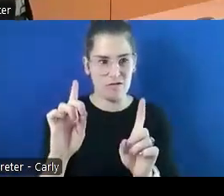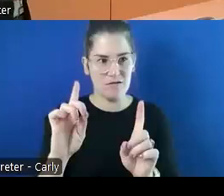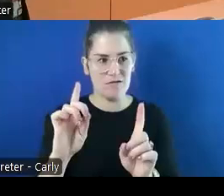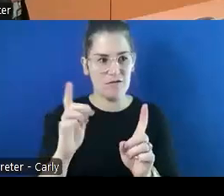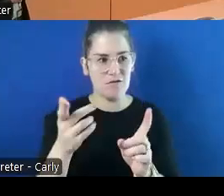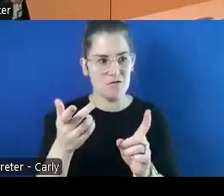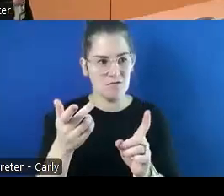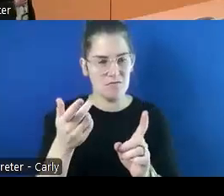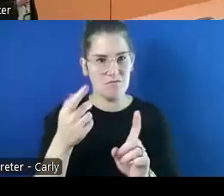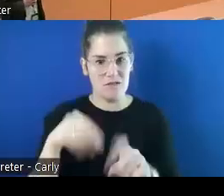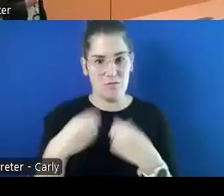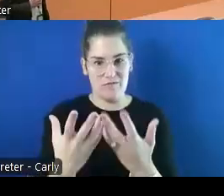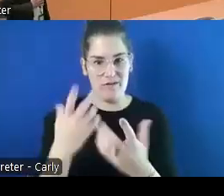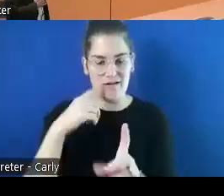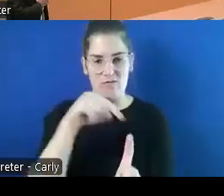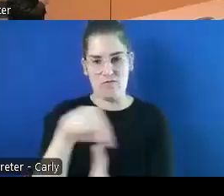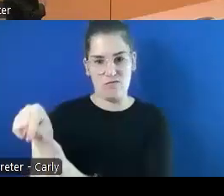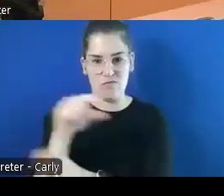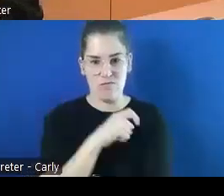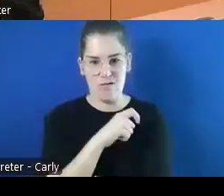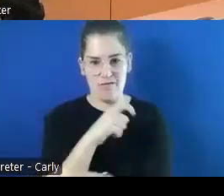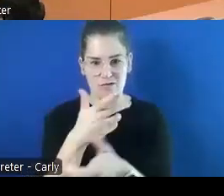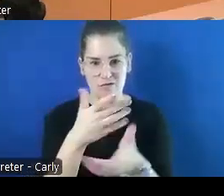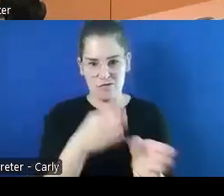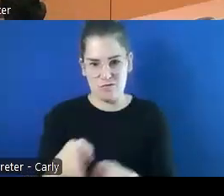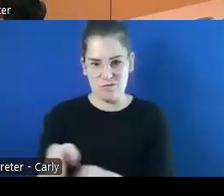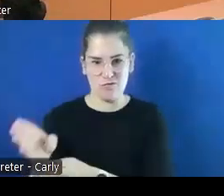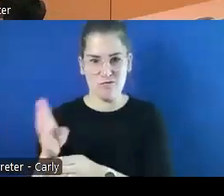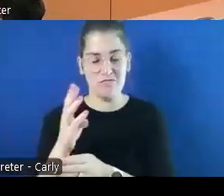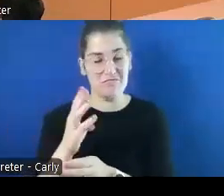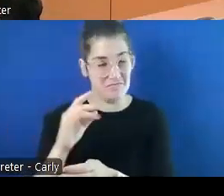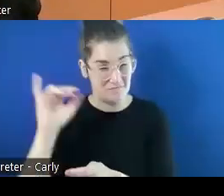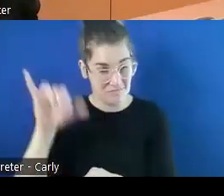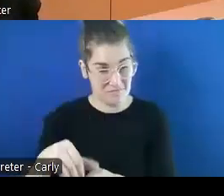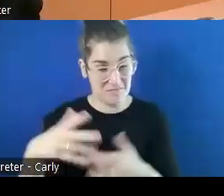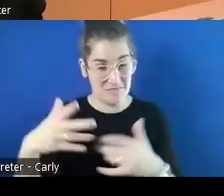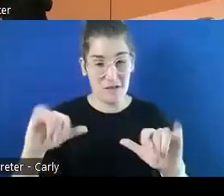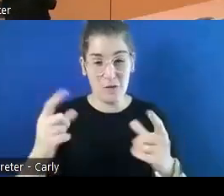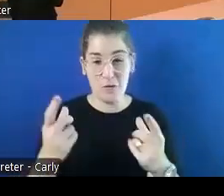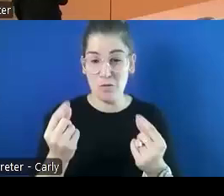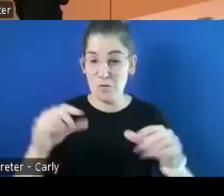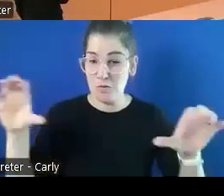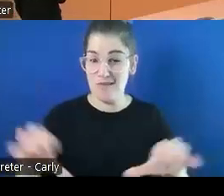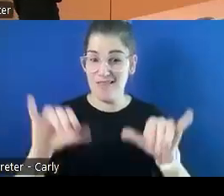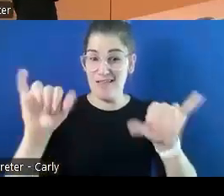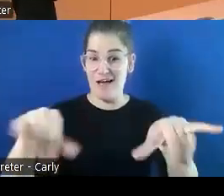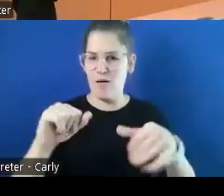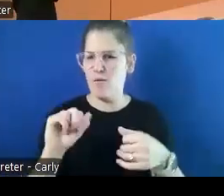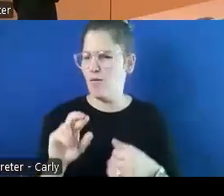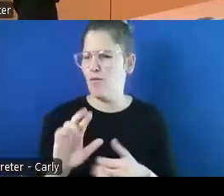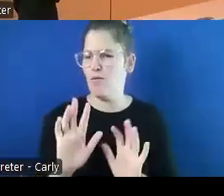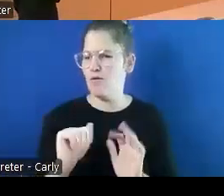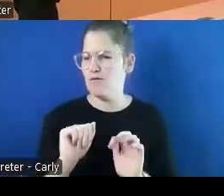they provide for officers. Is that something that they're still doing, or do